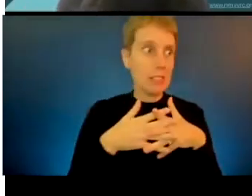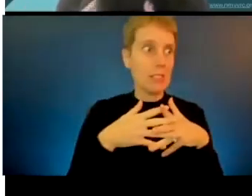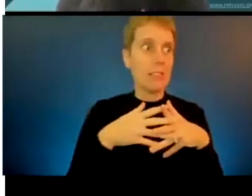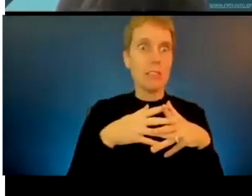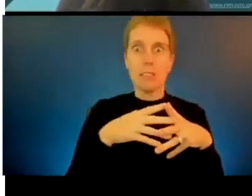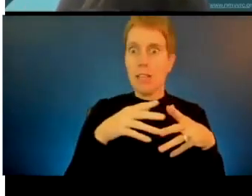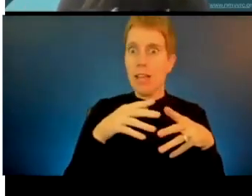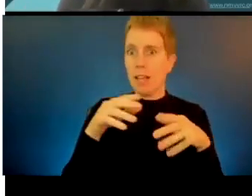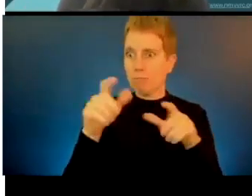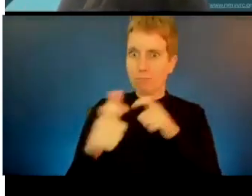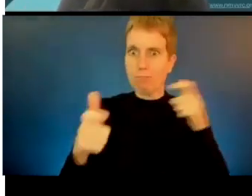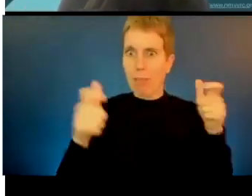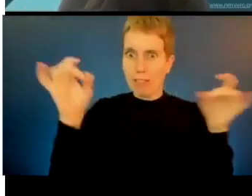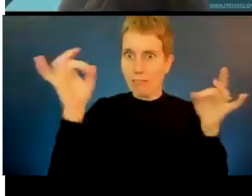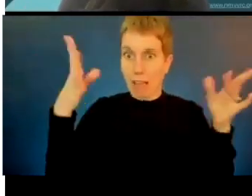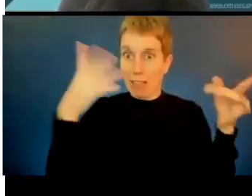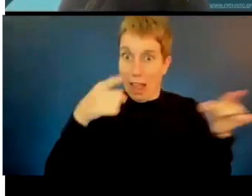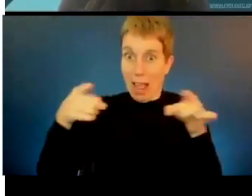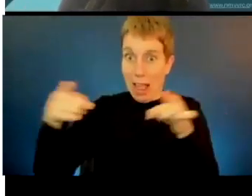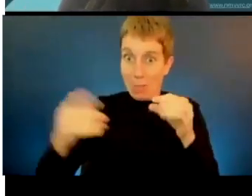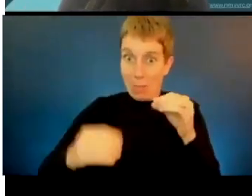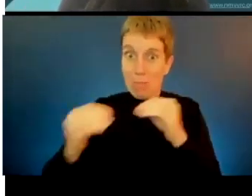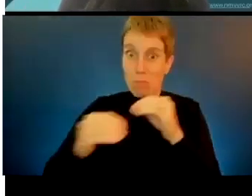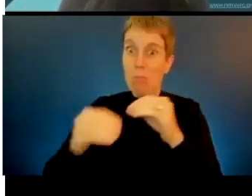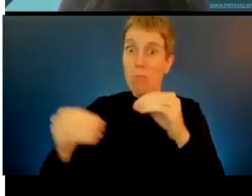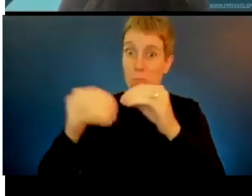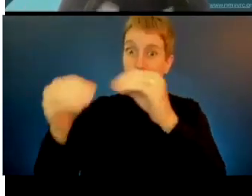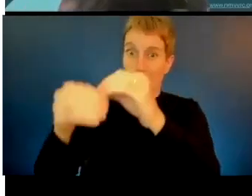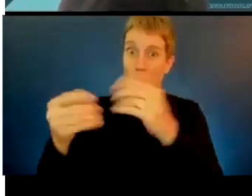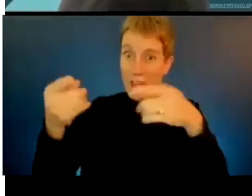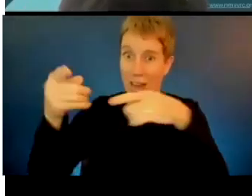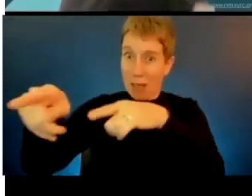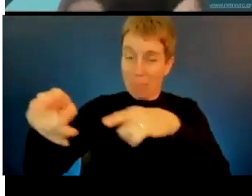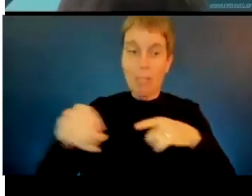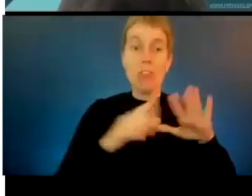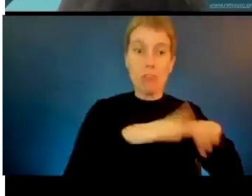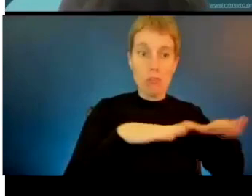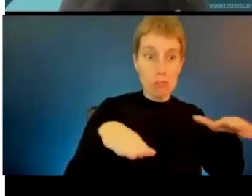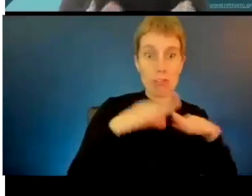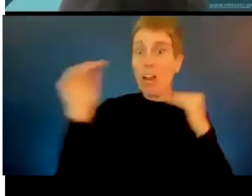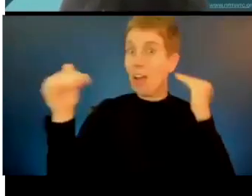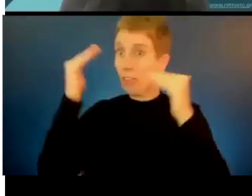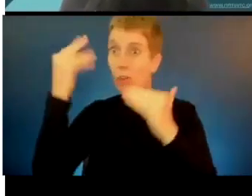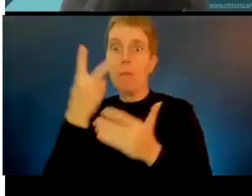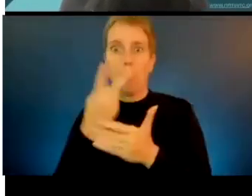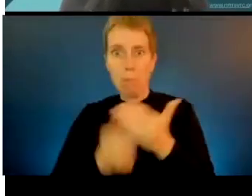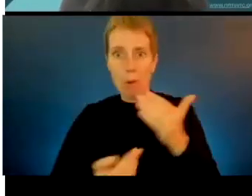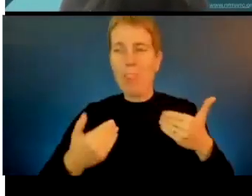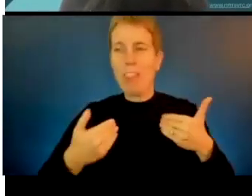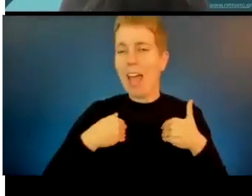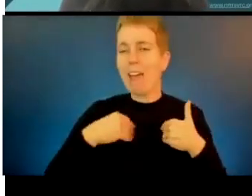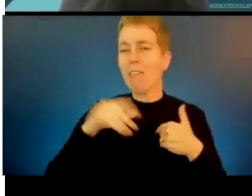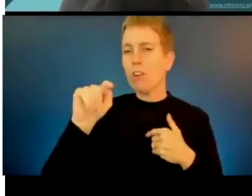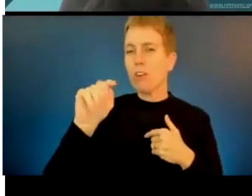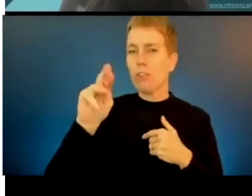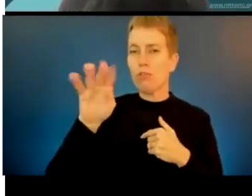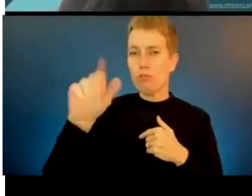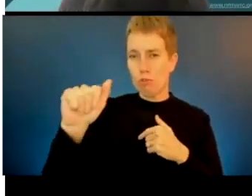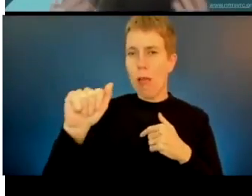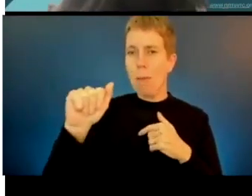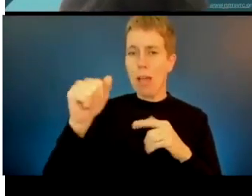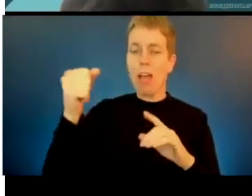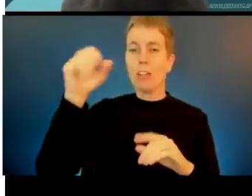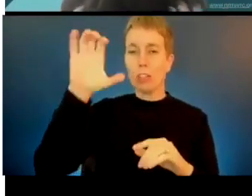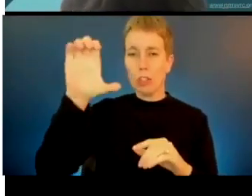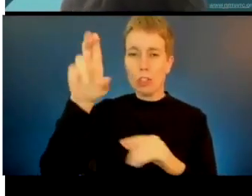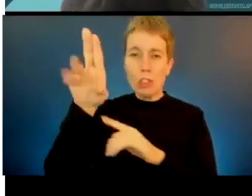and adults often experience trauma cues. So they often are re-cued by those instances that happen. And a